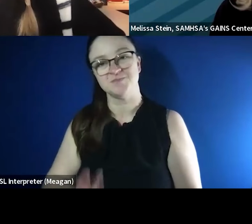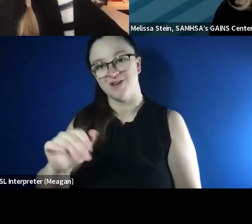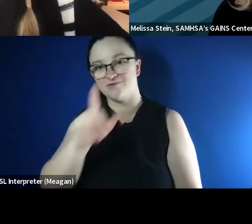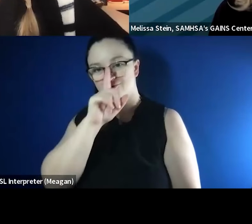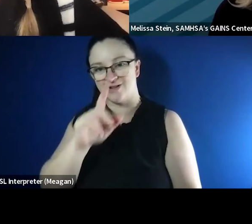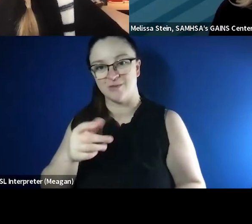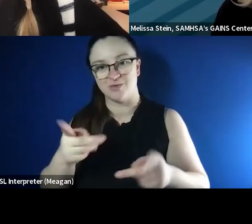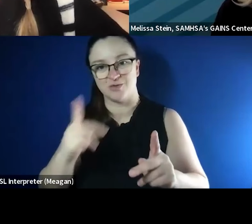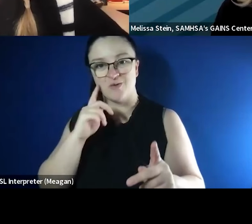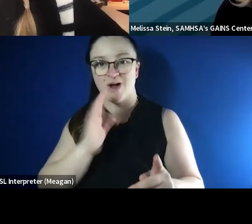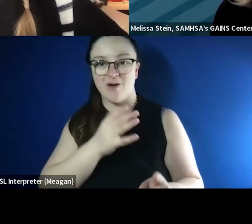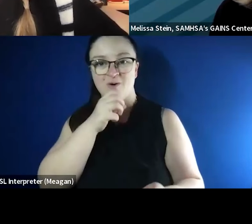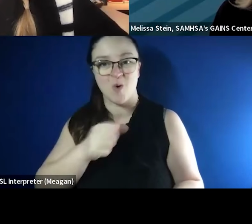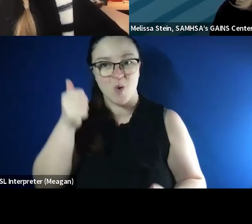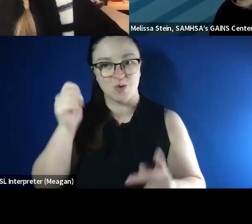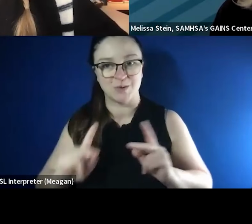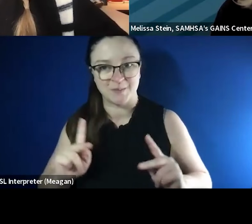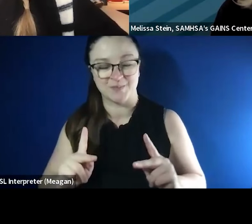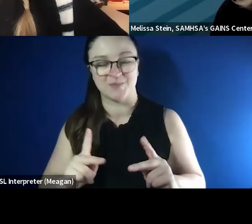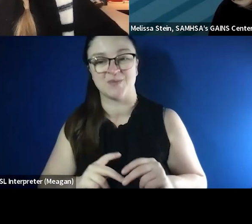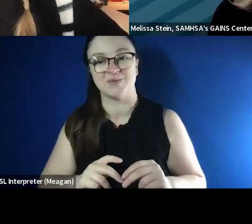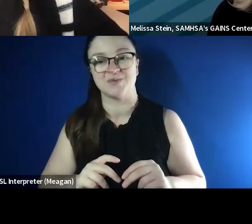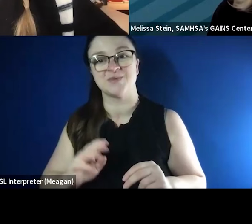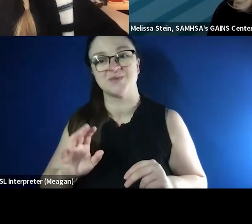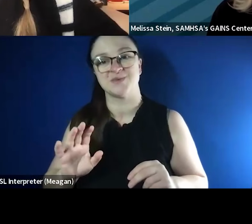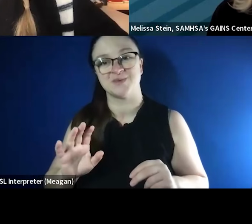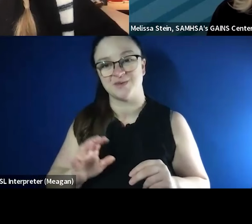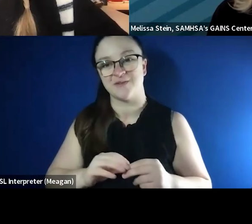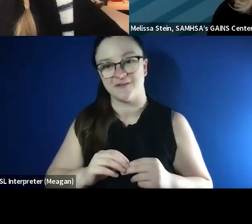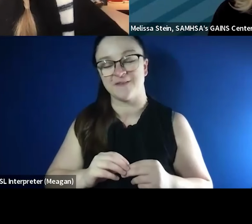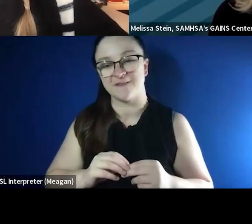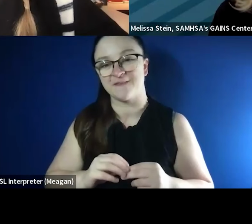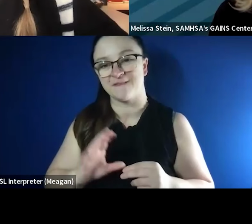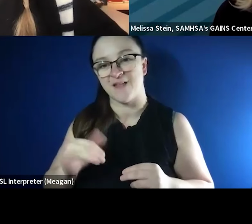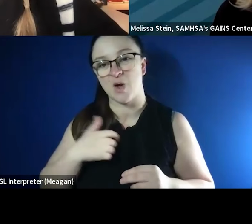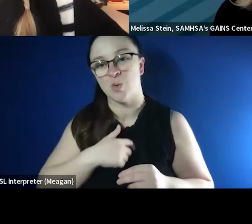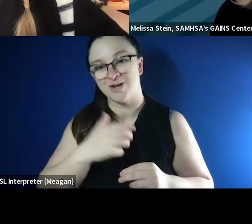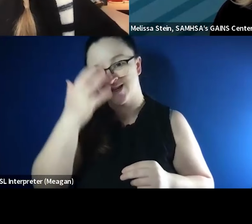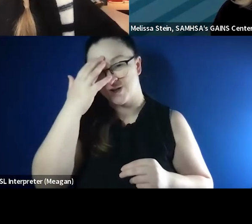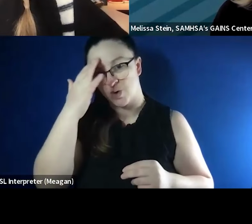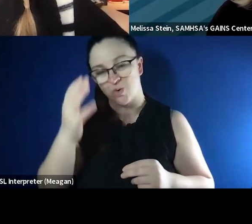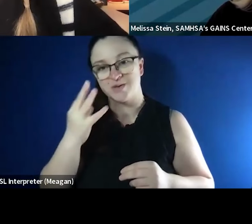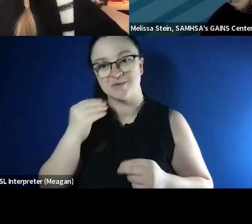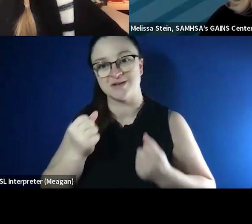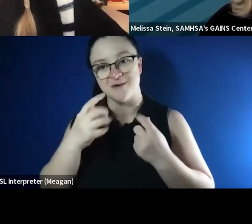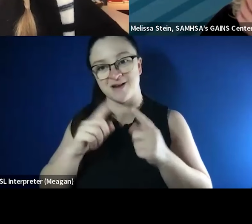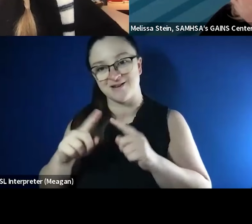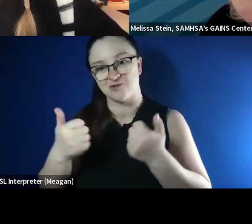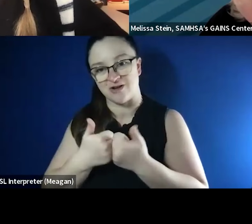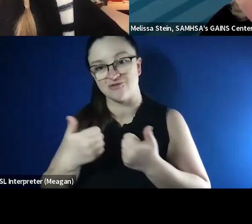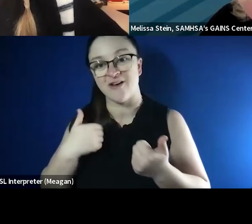our older adults who, as we know now, are facing so many challenges. To have that Medicaid coverage could